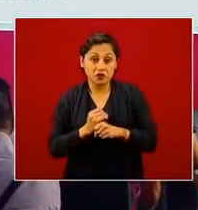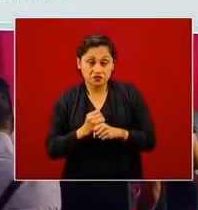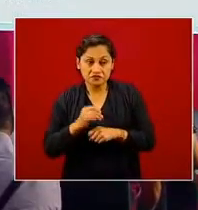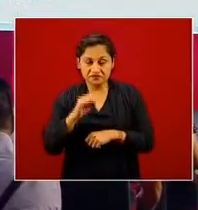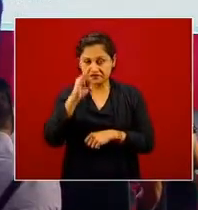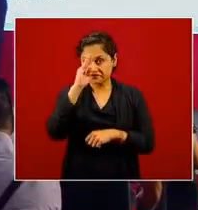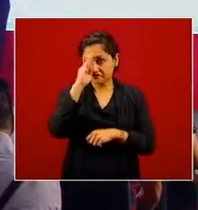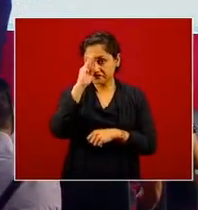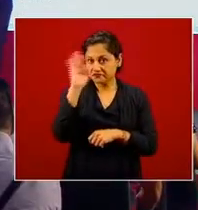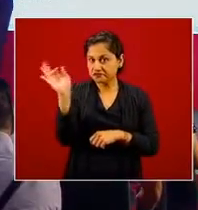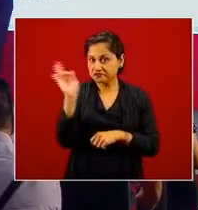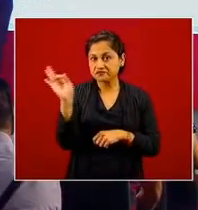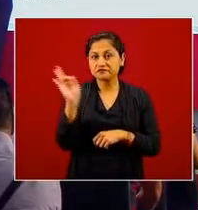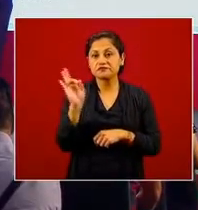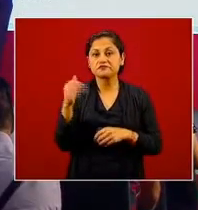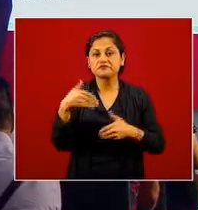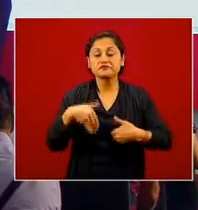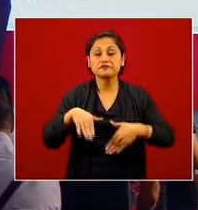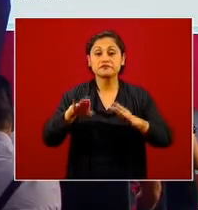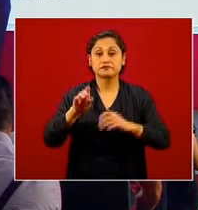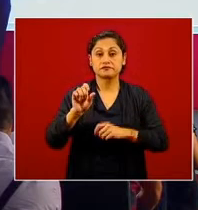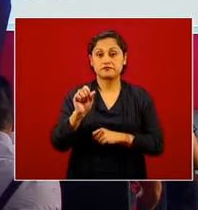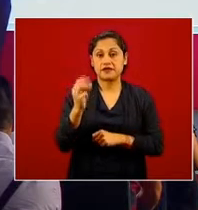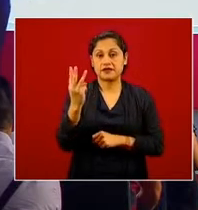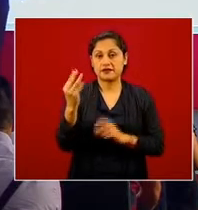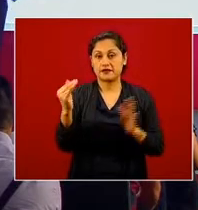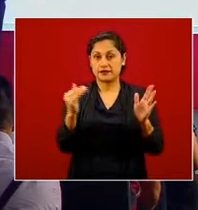So the projection,